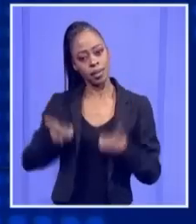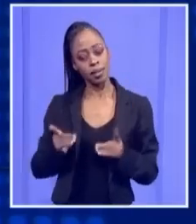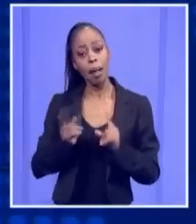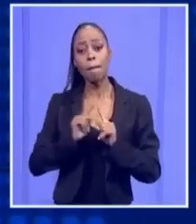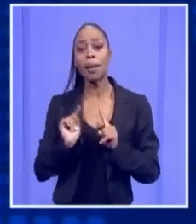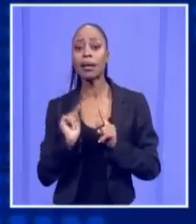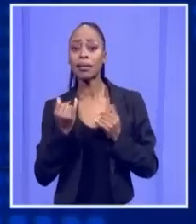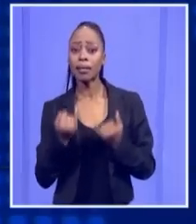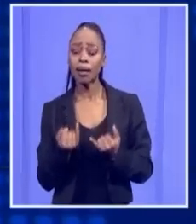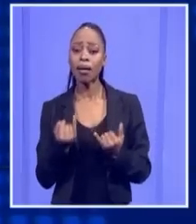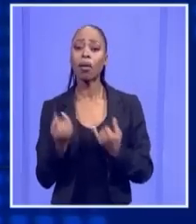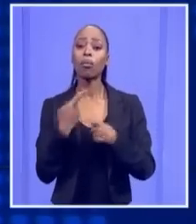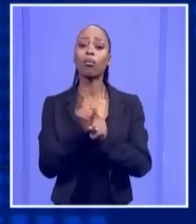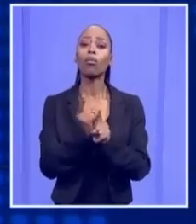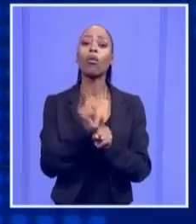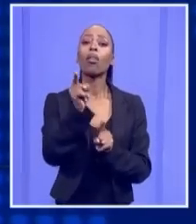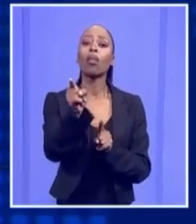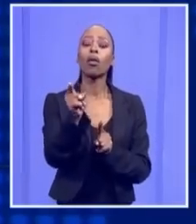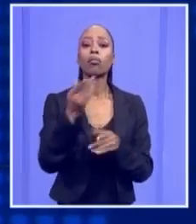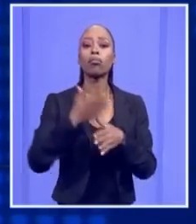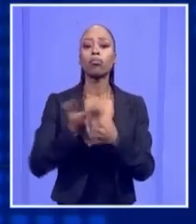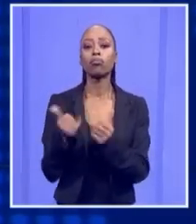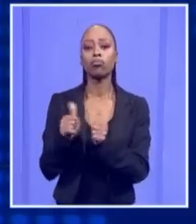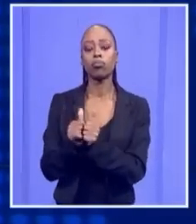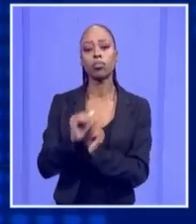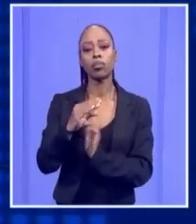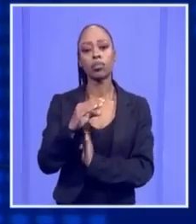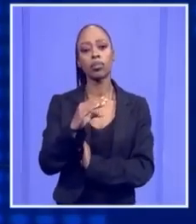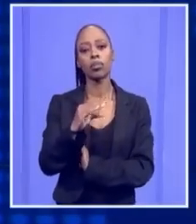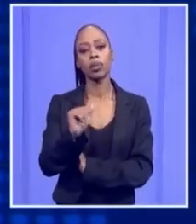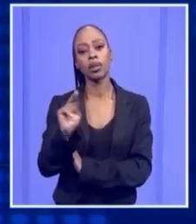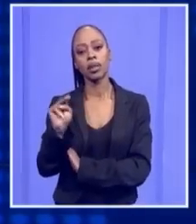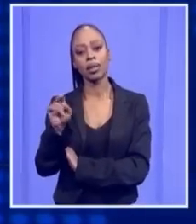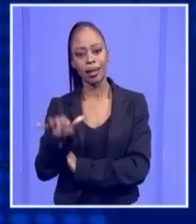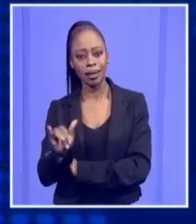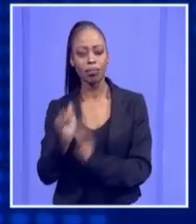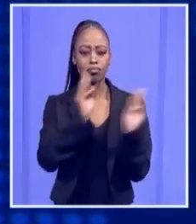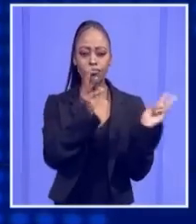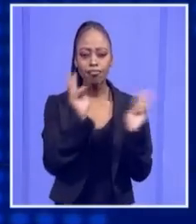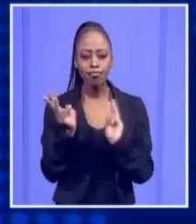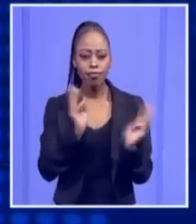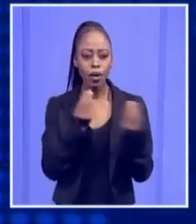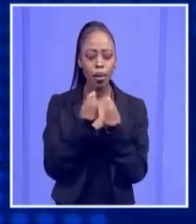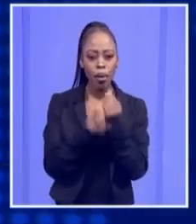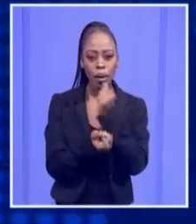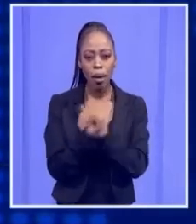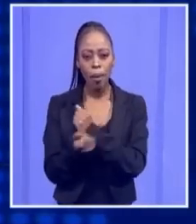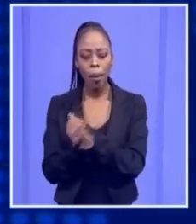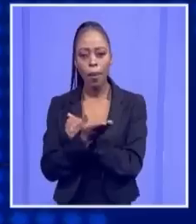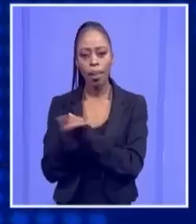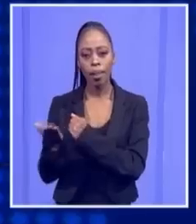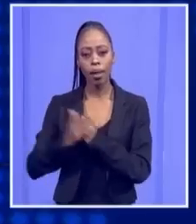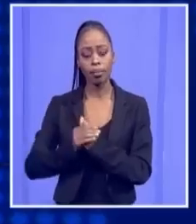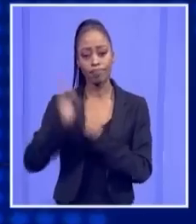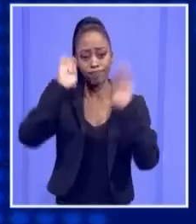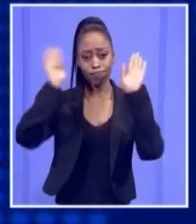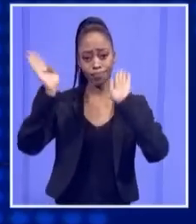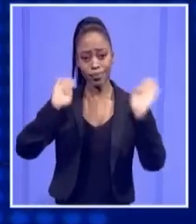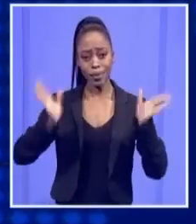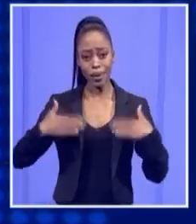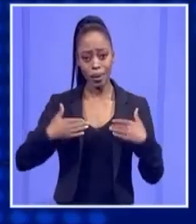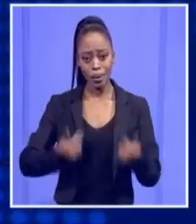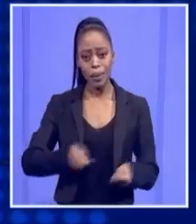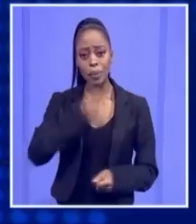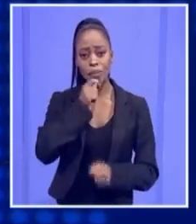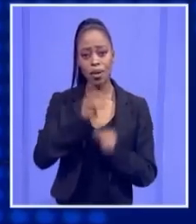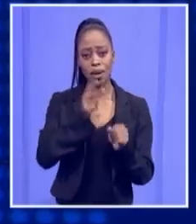But let's just go live to our colleague, Canny Maphanga, who has been watching events. Canny, a very good morning to you